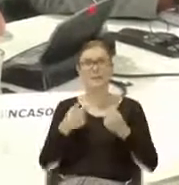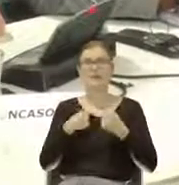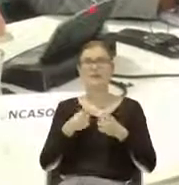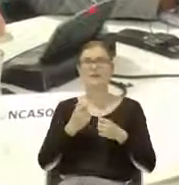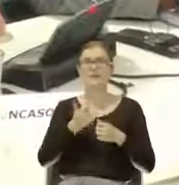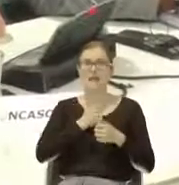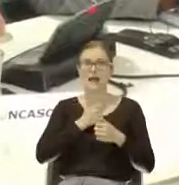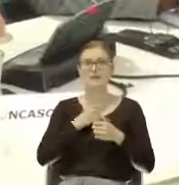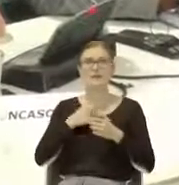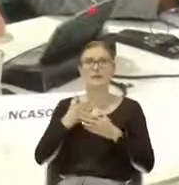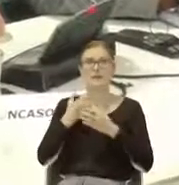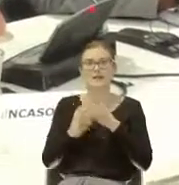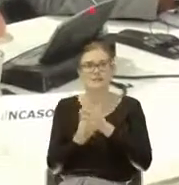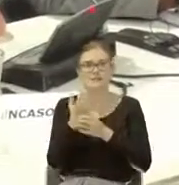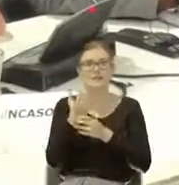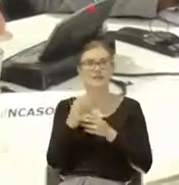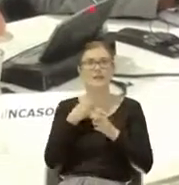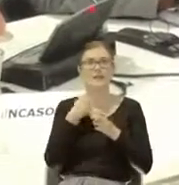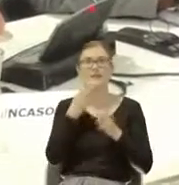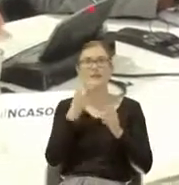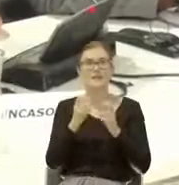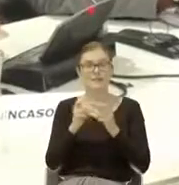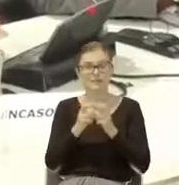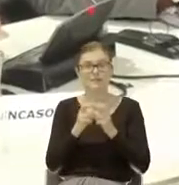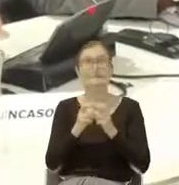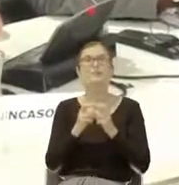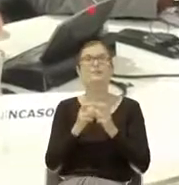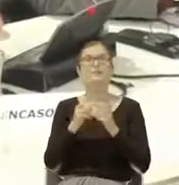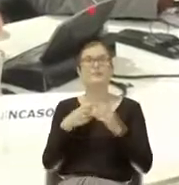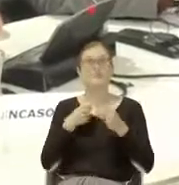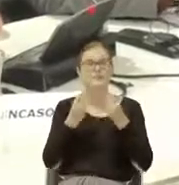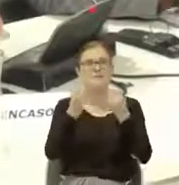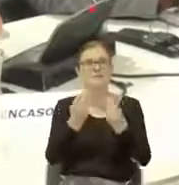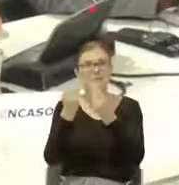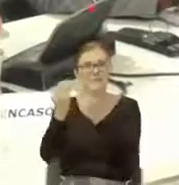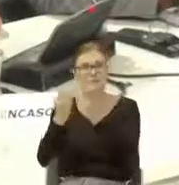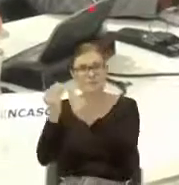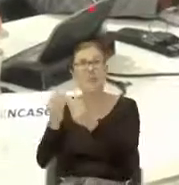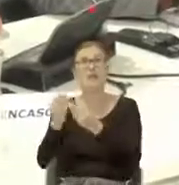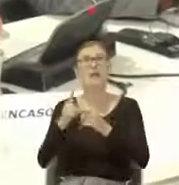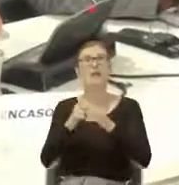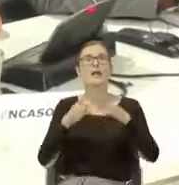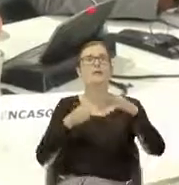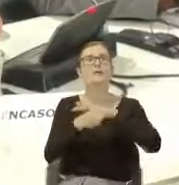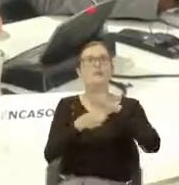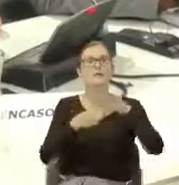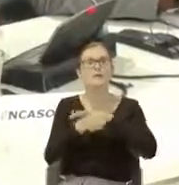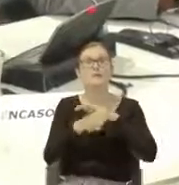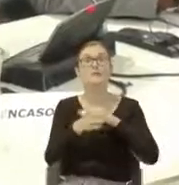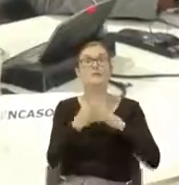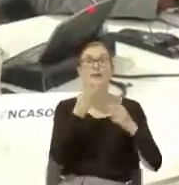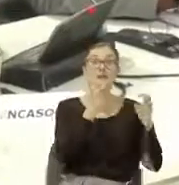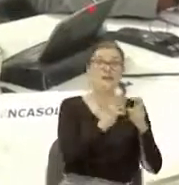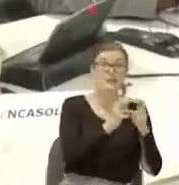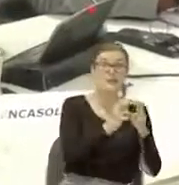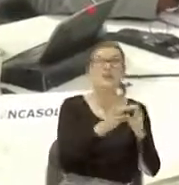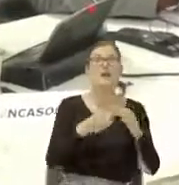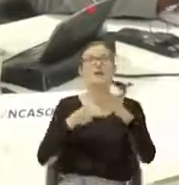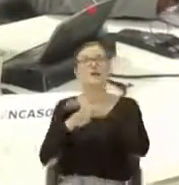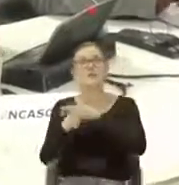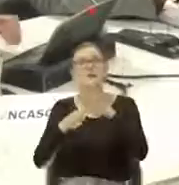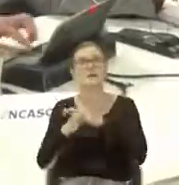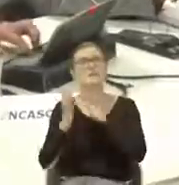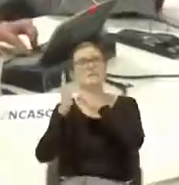energy, affordable connectivity towards an inclusive, green, and digital society. Thank you very